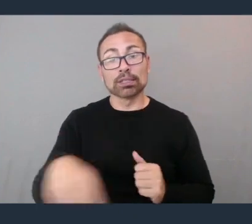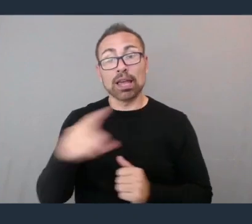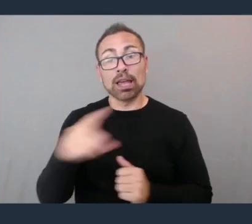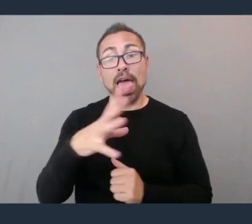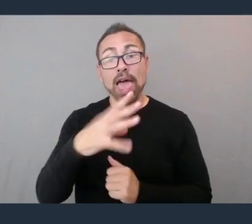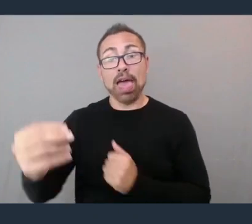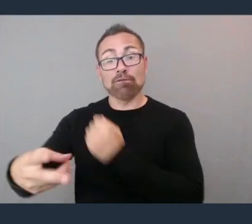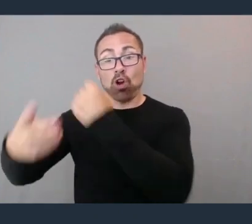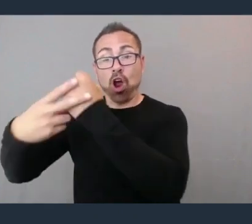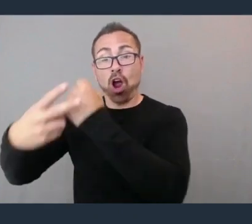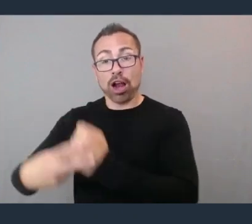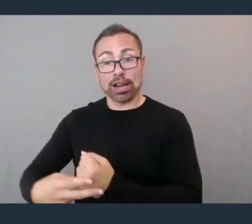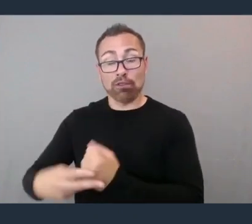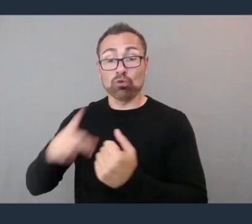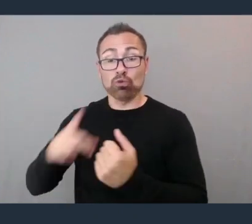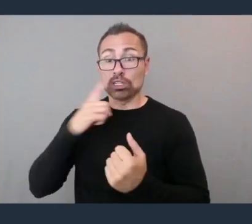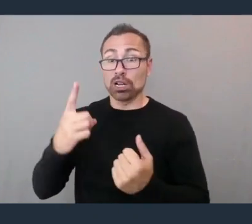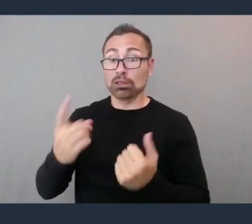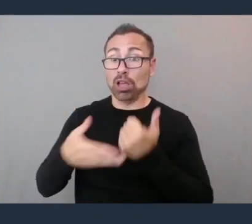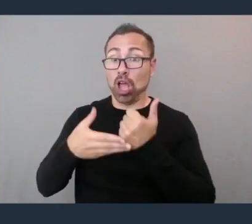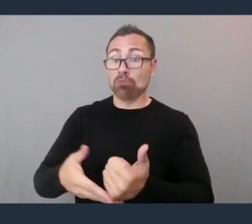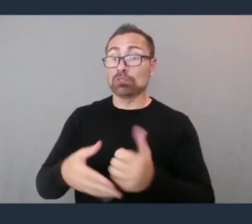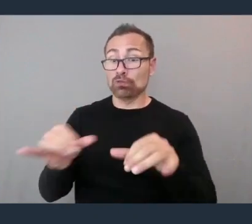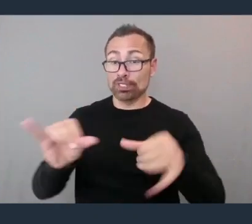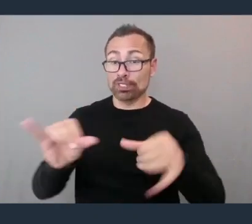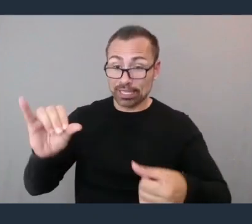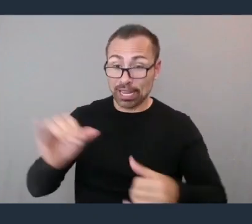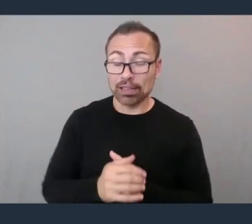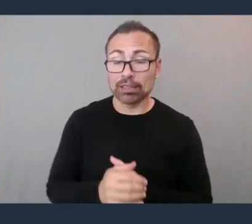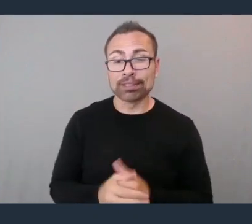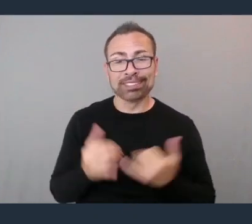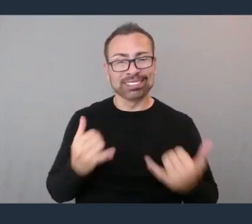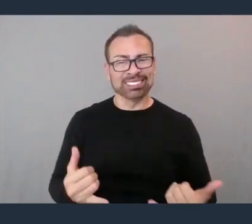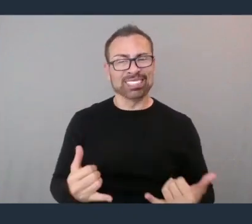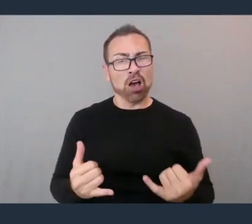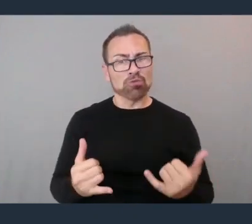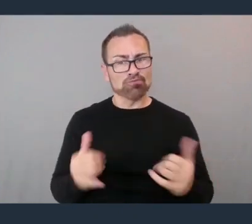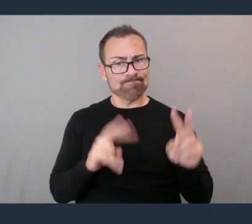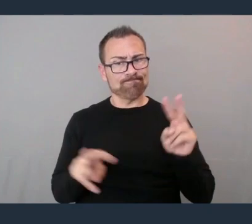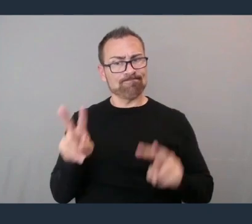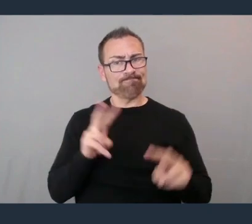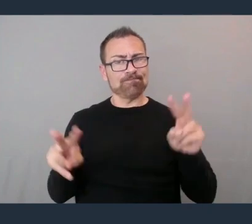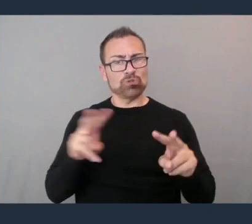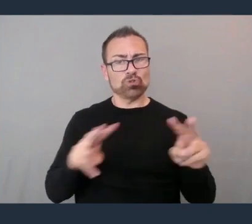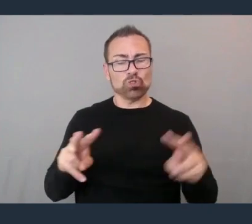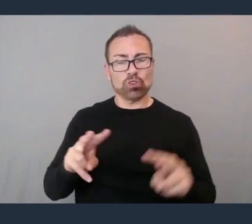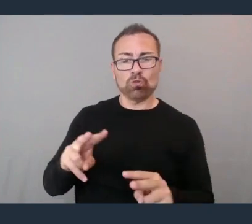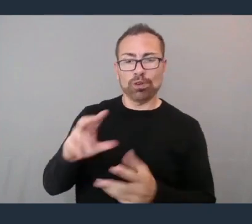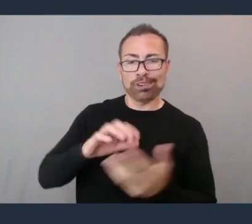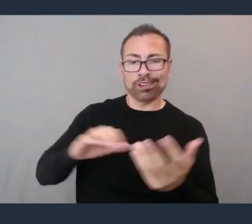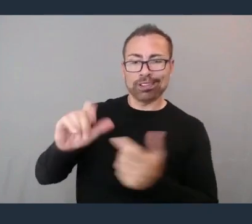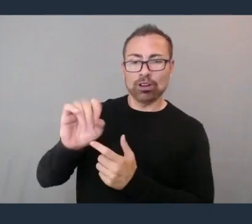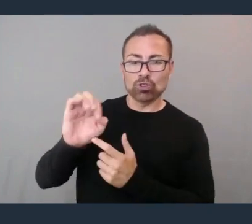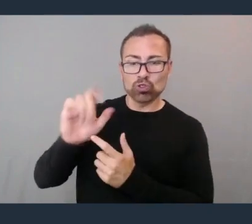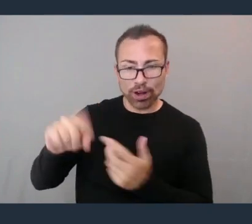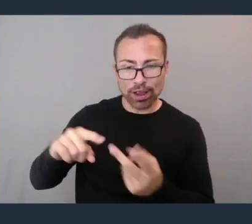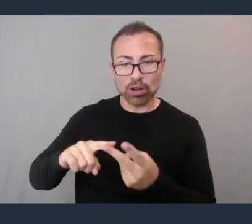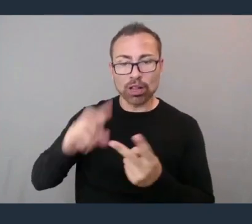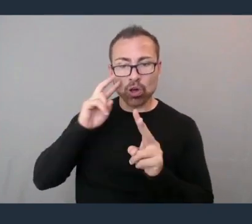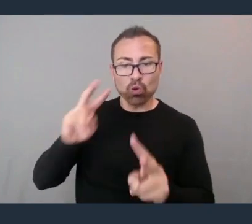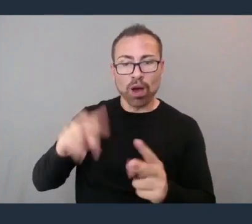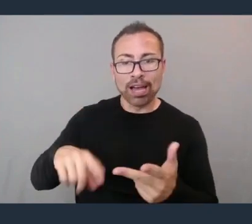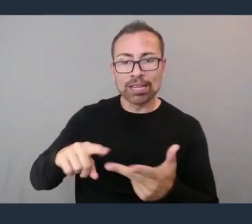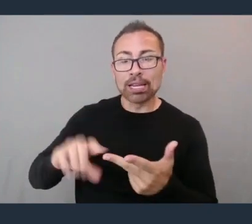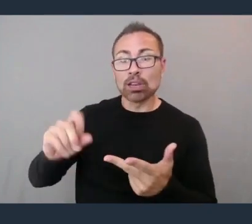scale. With observability using AWS CloudTrail, CloudWatch, and OpenSearch, we can continuously monitor for our storage